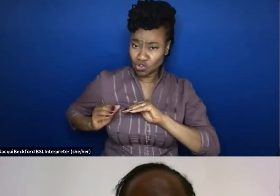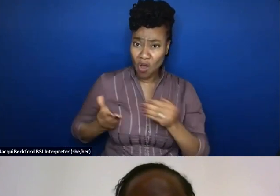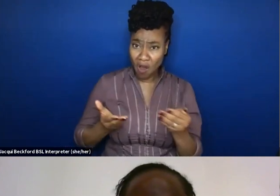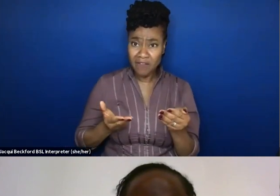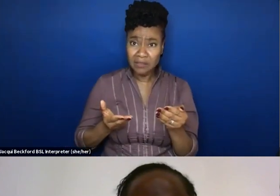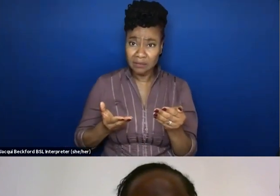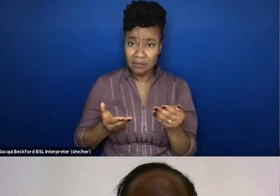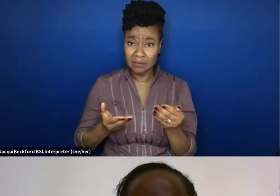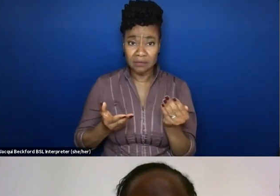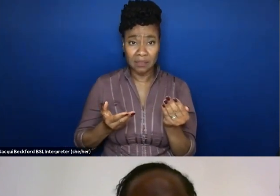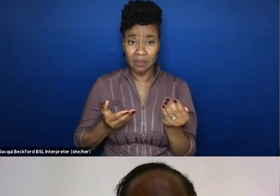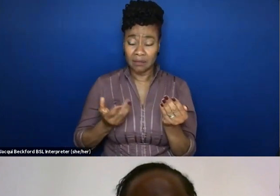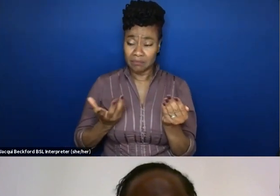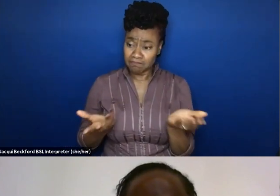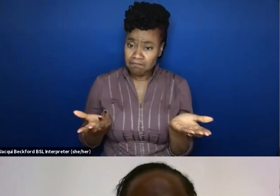all